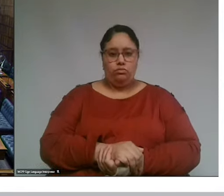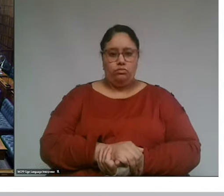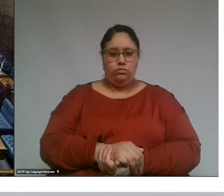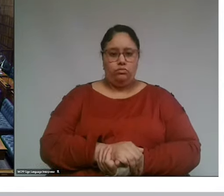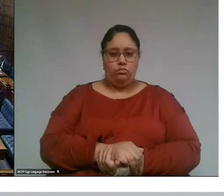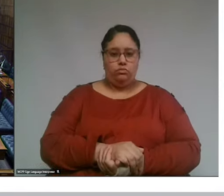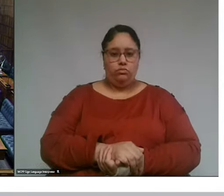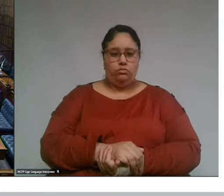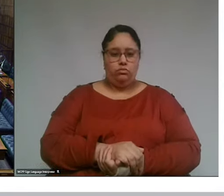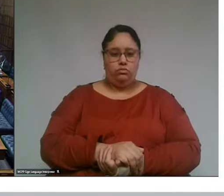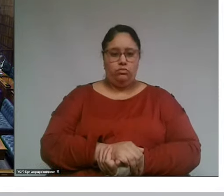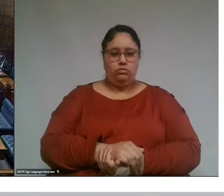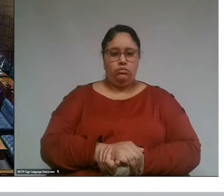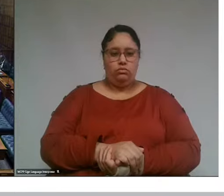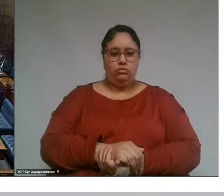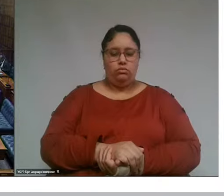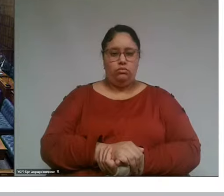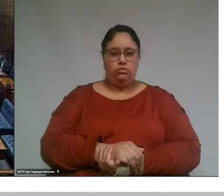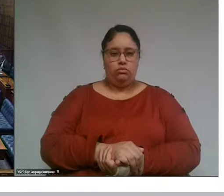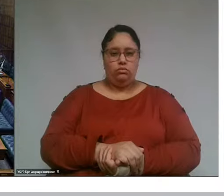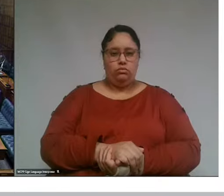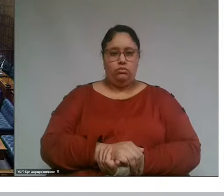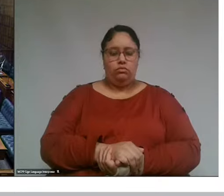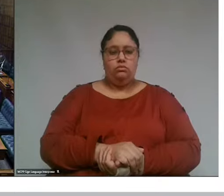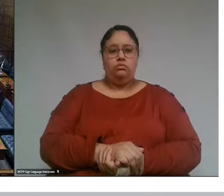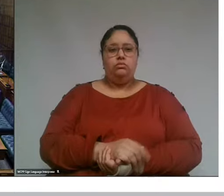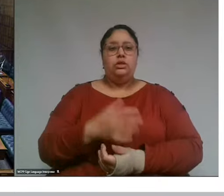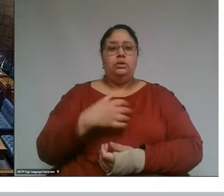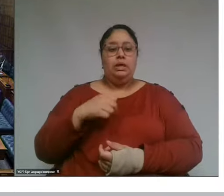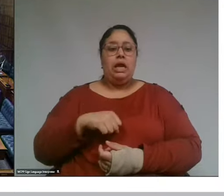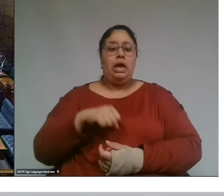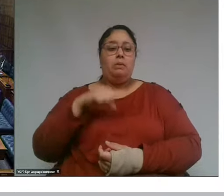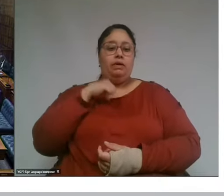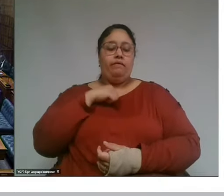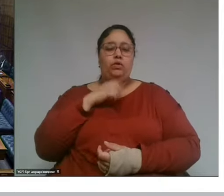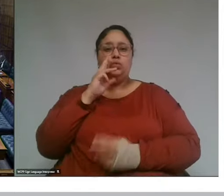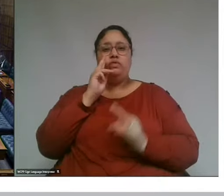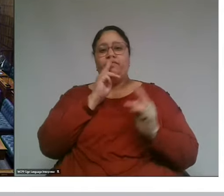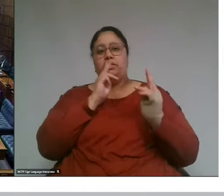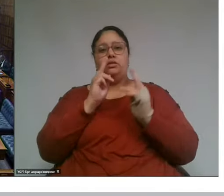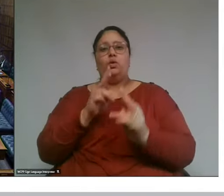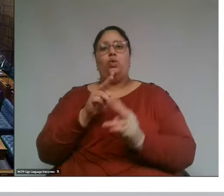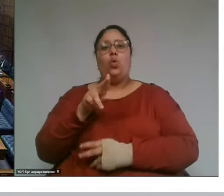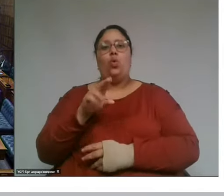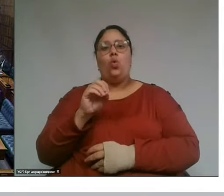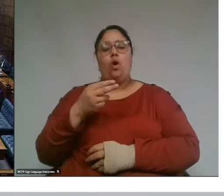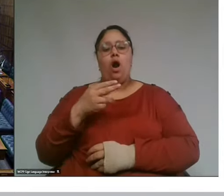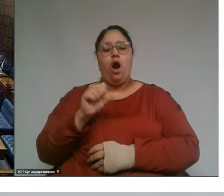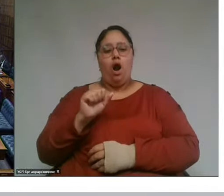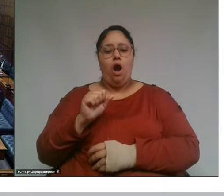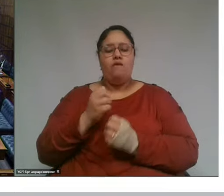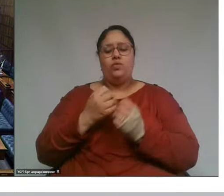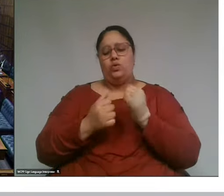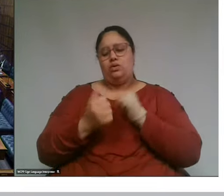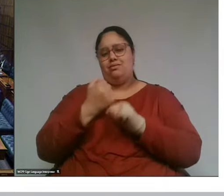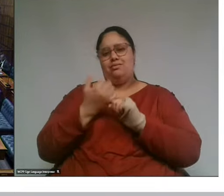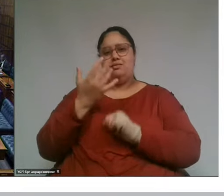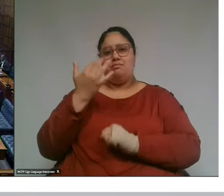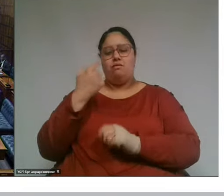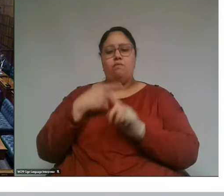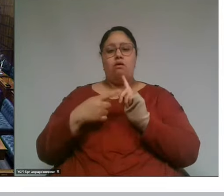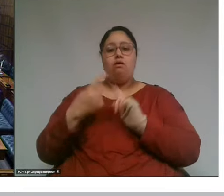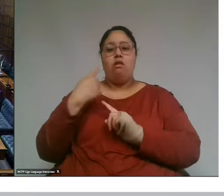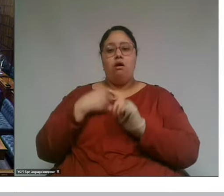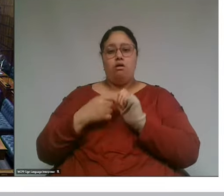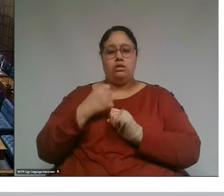and and it's been my privilege to to have visited kha a number of years ago and again last year I I I just